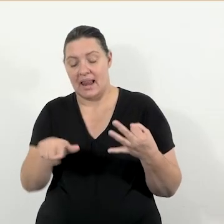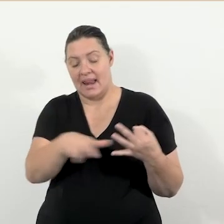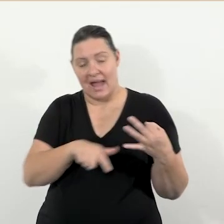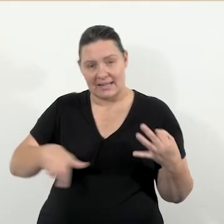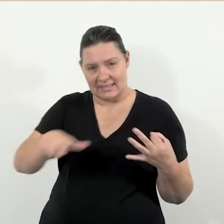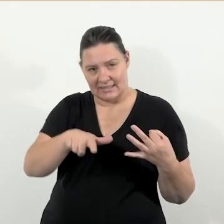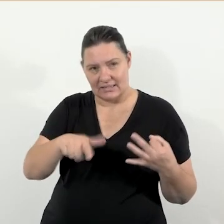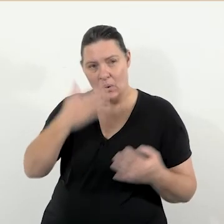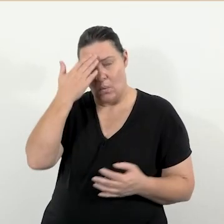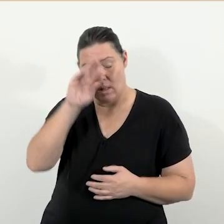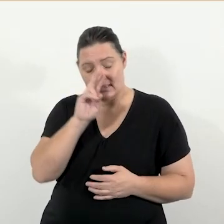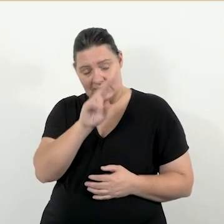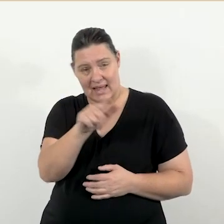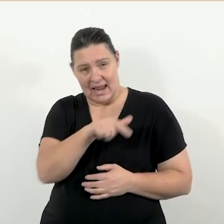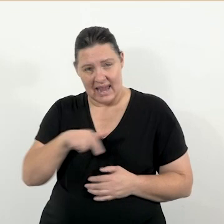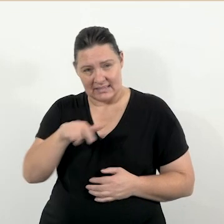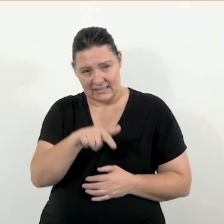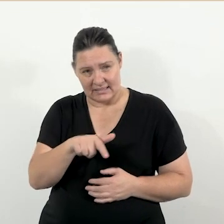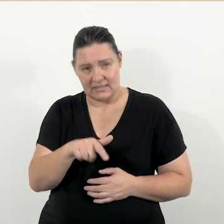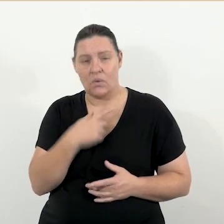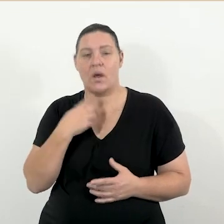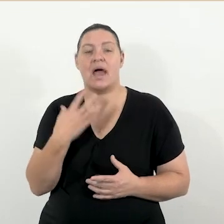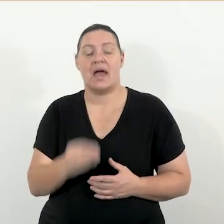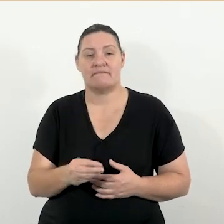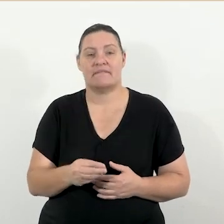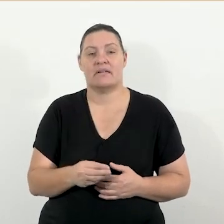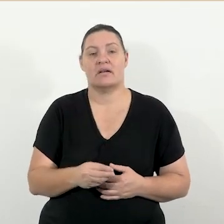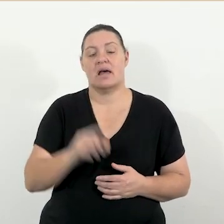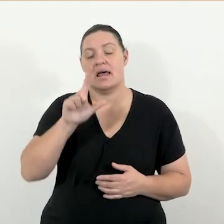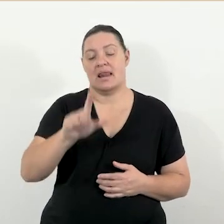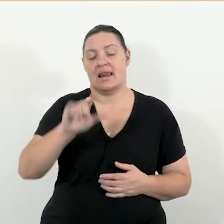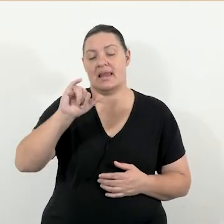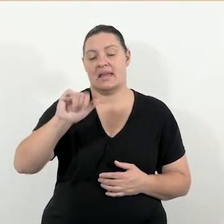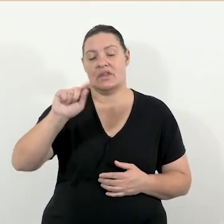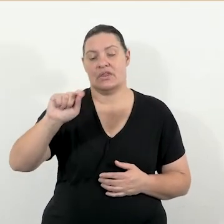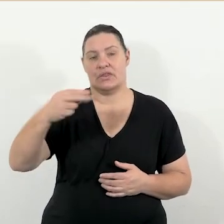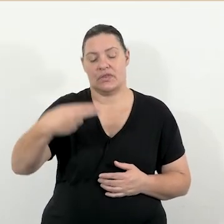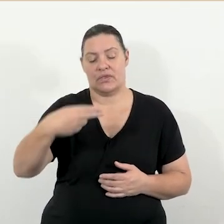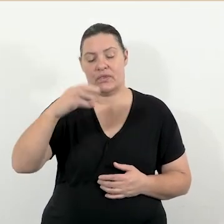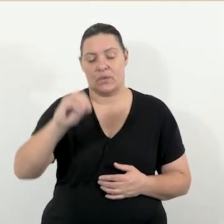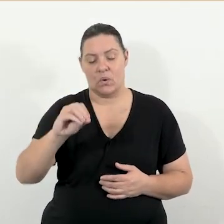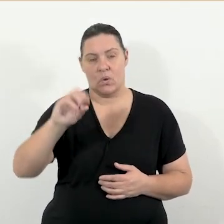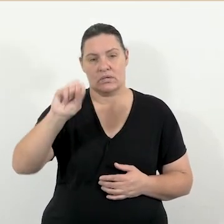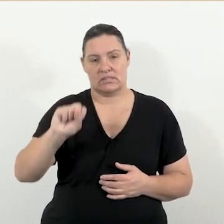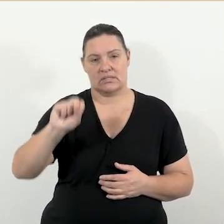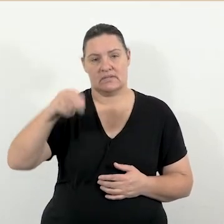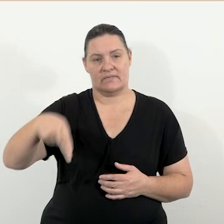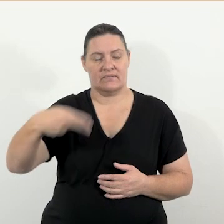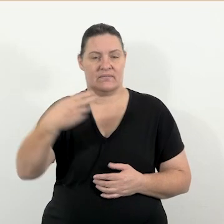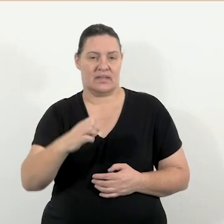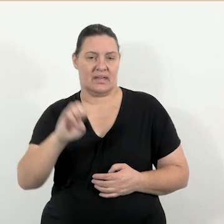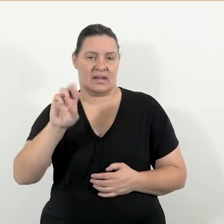the land. We know that when we see the land, this is where we have our lithosphere. So this is